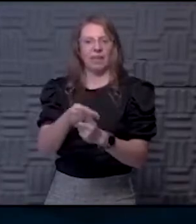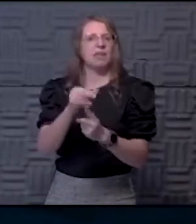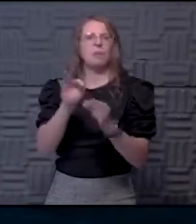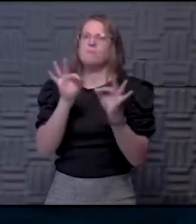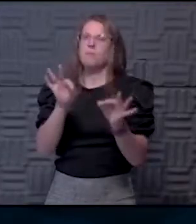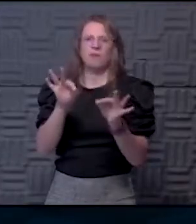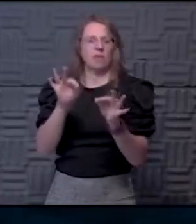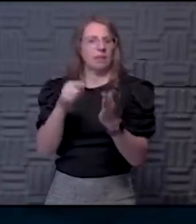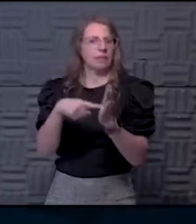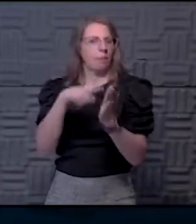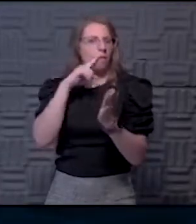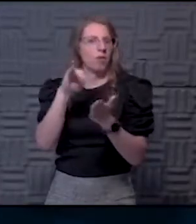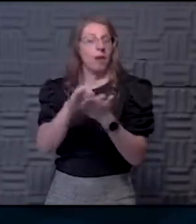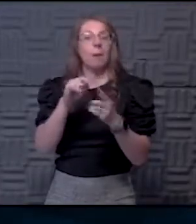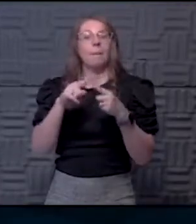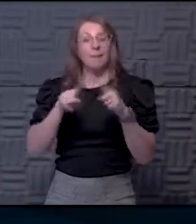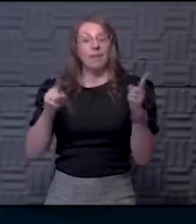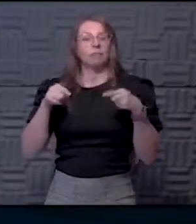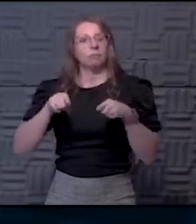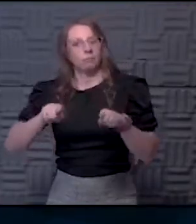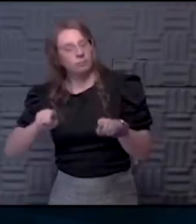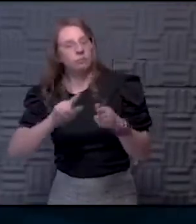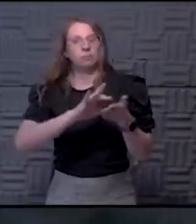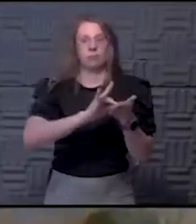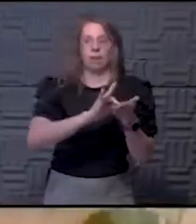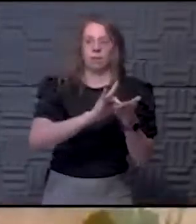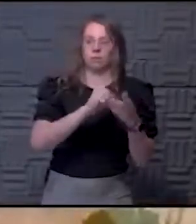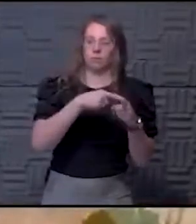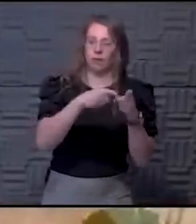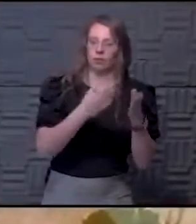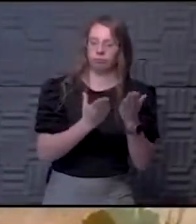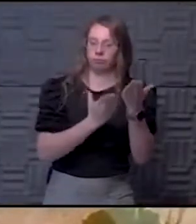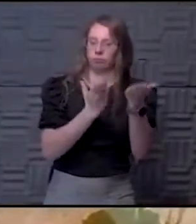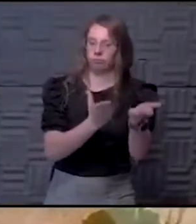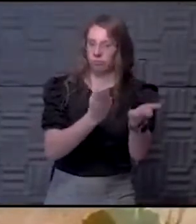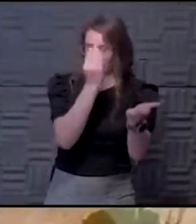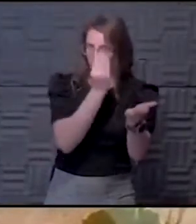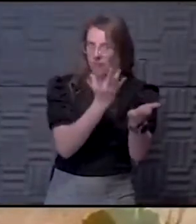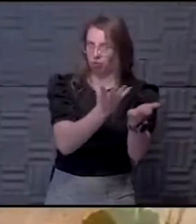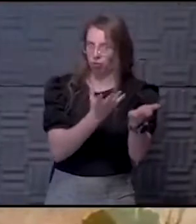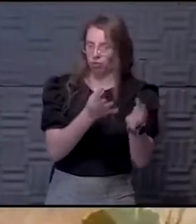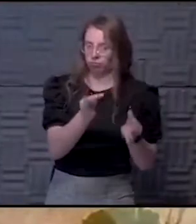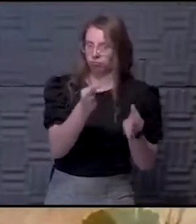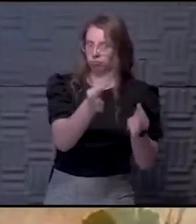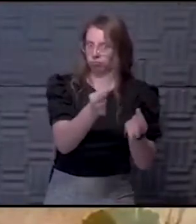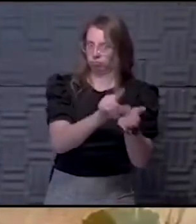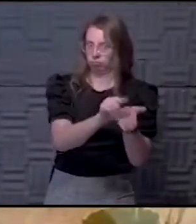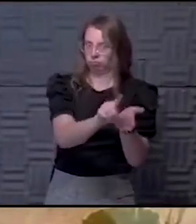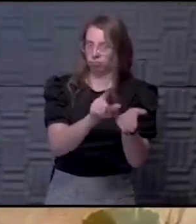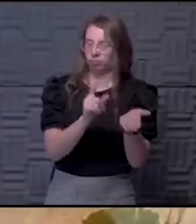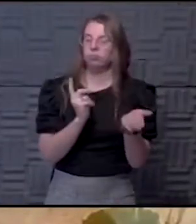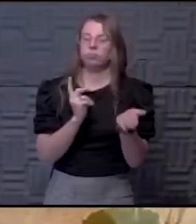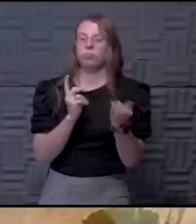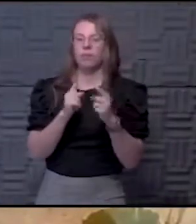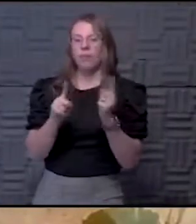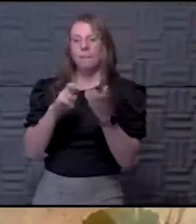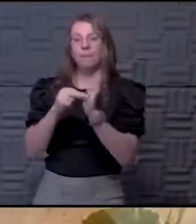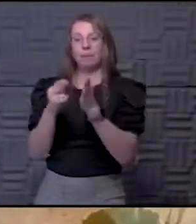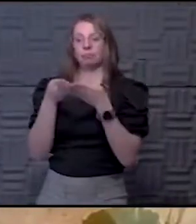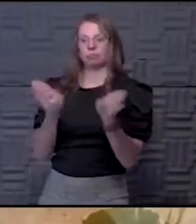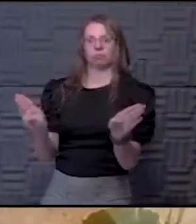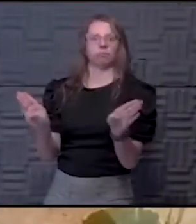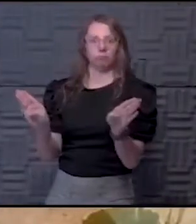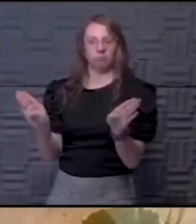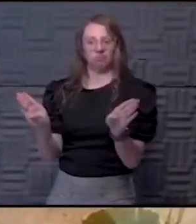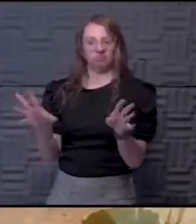that. But while the medical profession most often presents information in that way, that doesn't mean that the general public